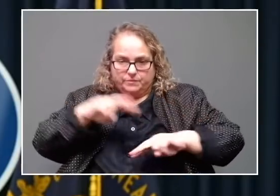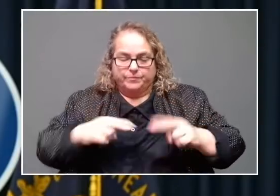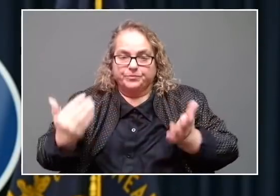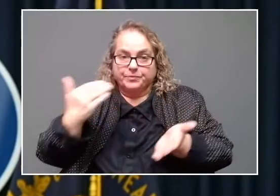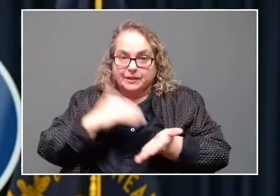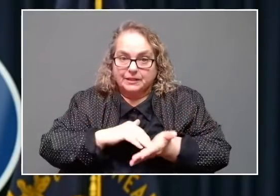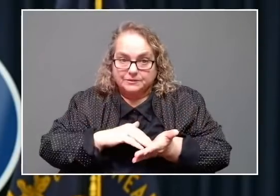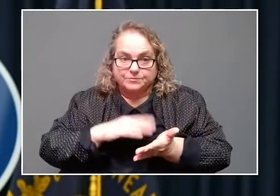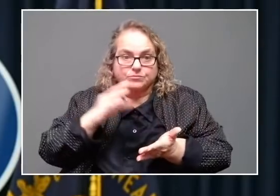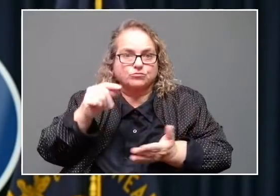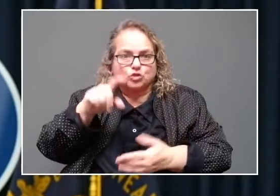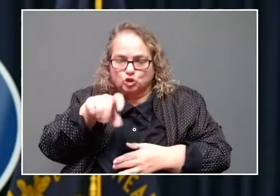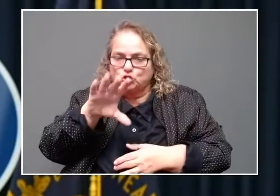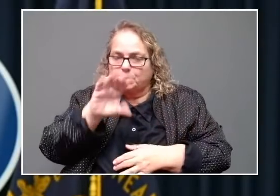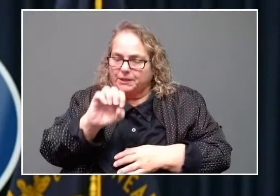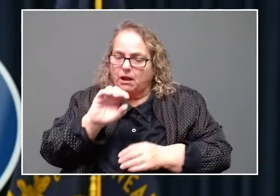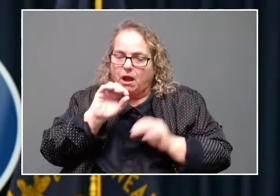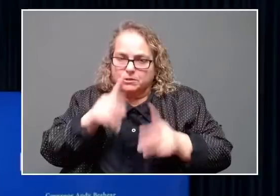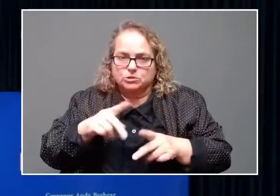opportunity for it to be heard in court.